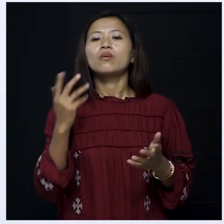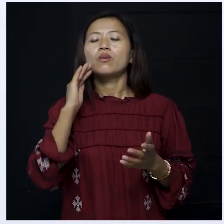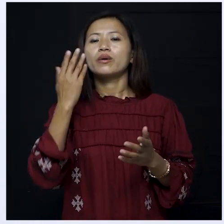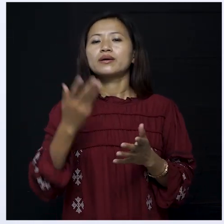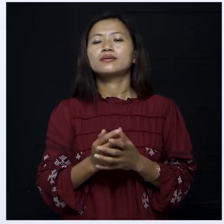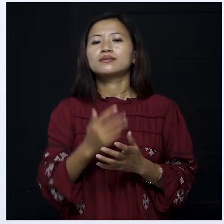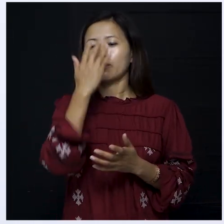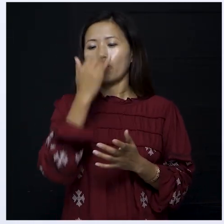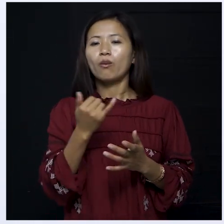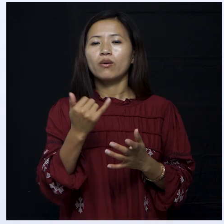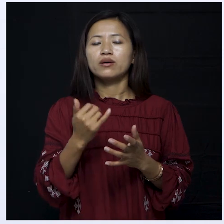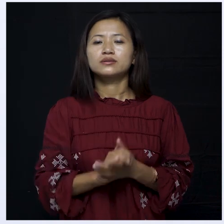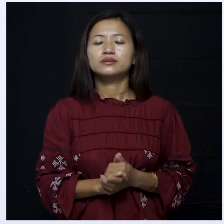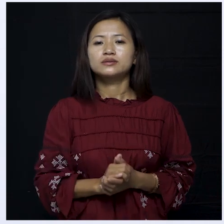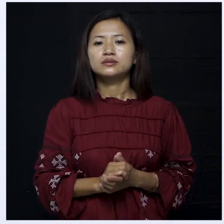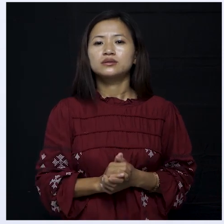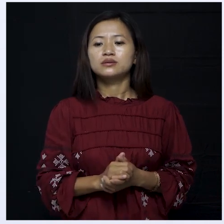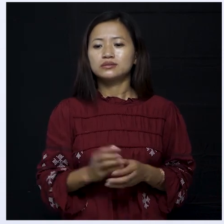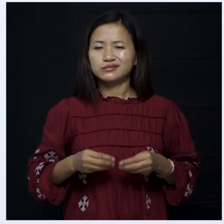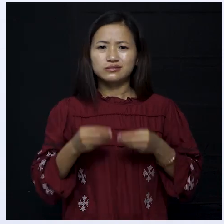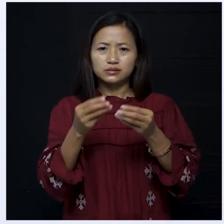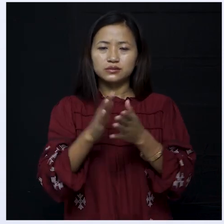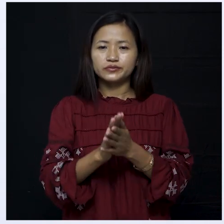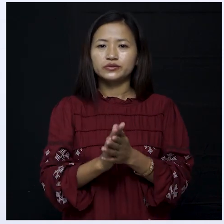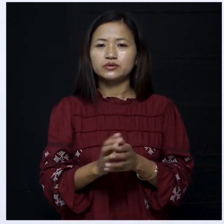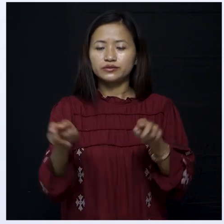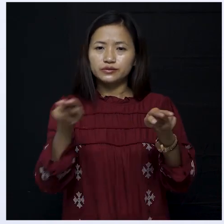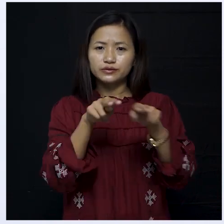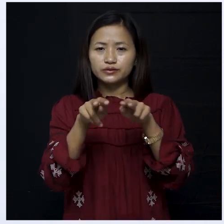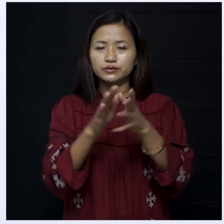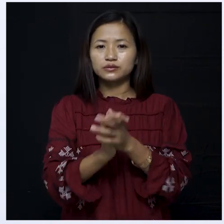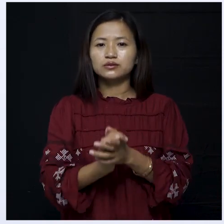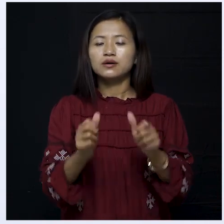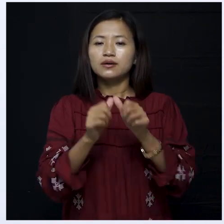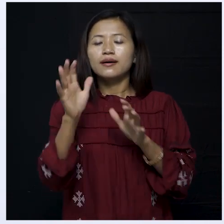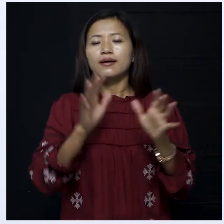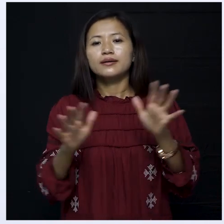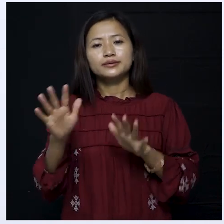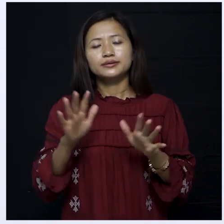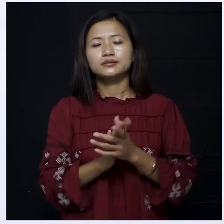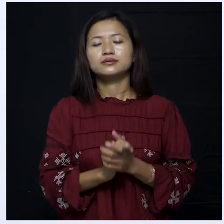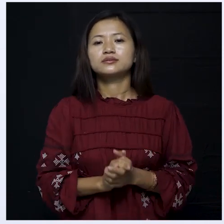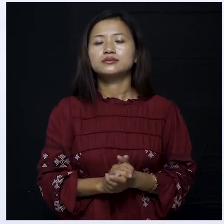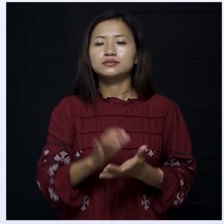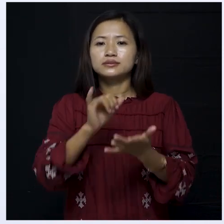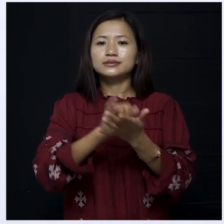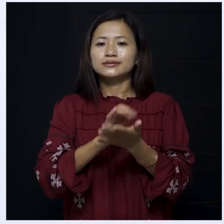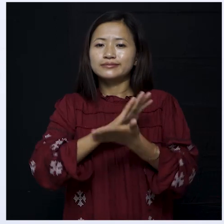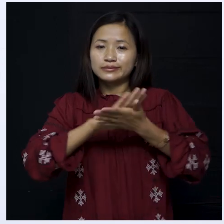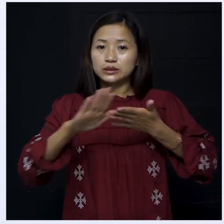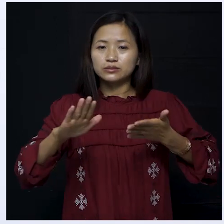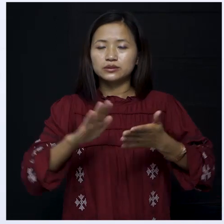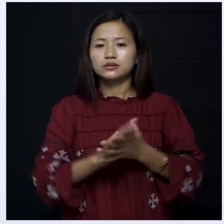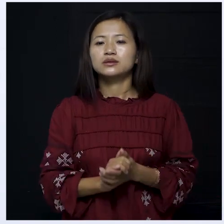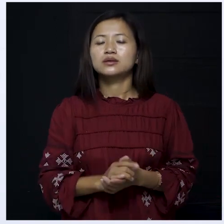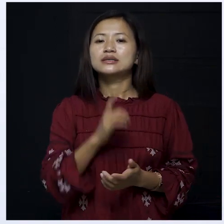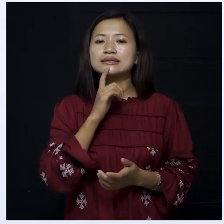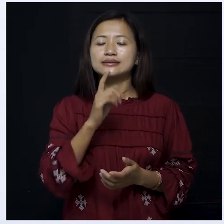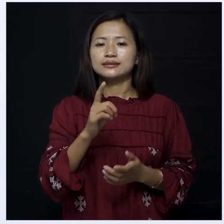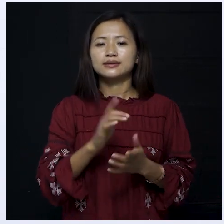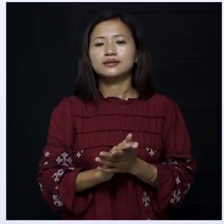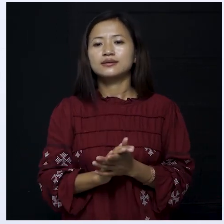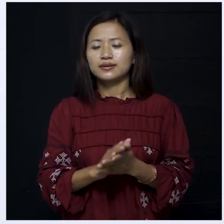When we say when, as it suggests, referring to an action that is completed, or we can